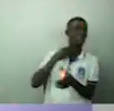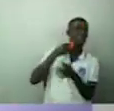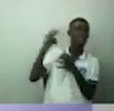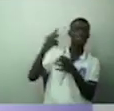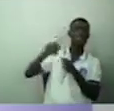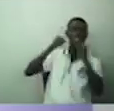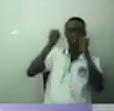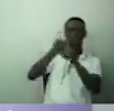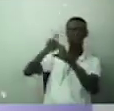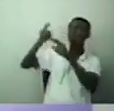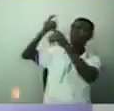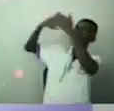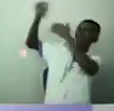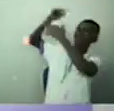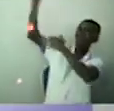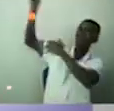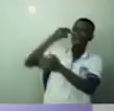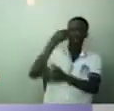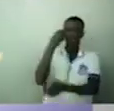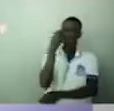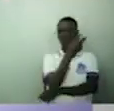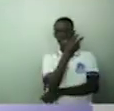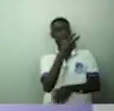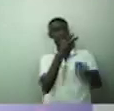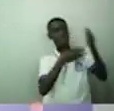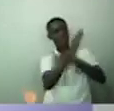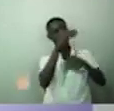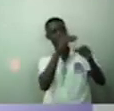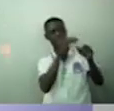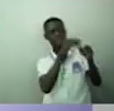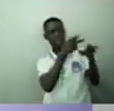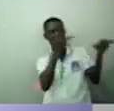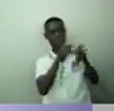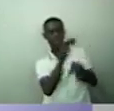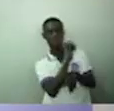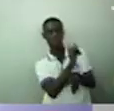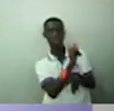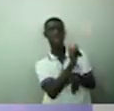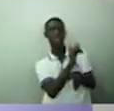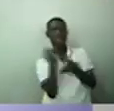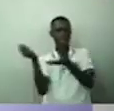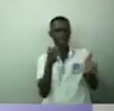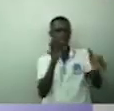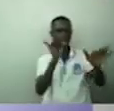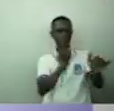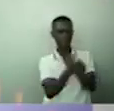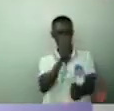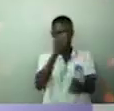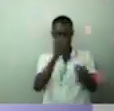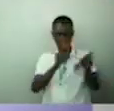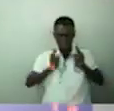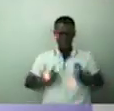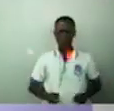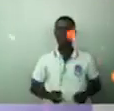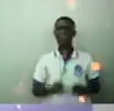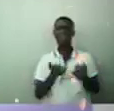from the throne saying, look, God's dwelling place is now among people or among men, and he will dwell